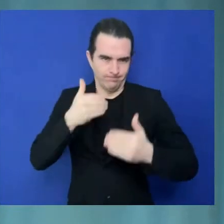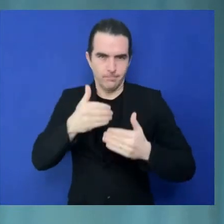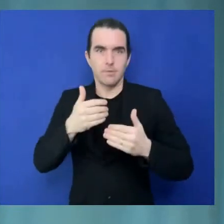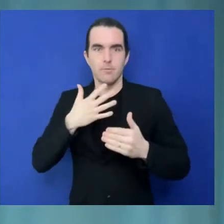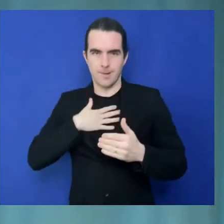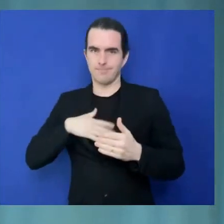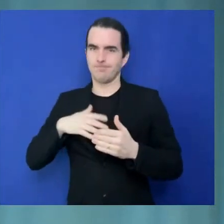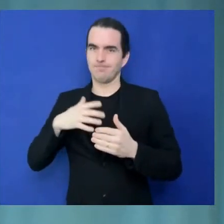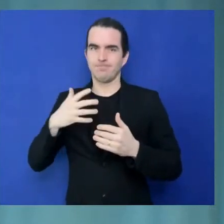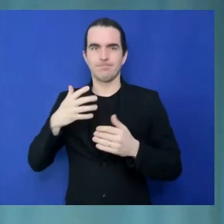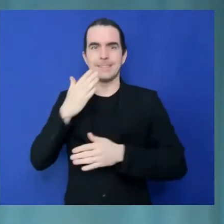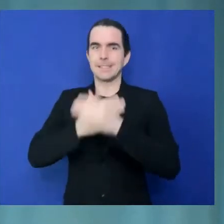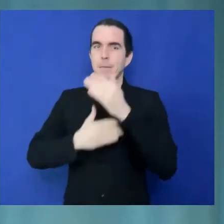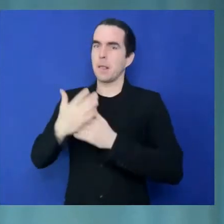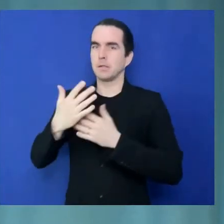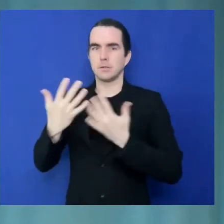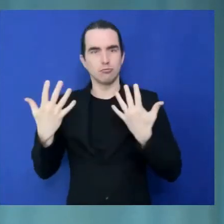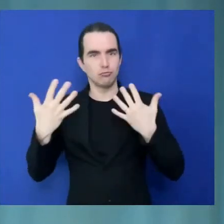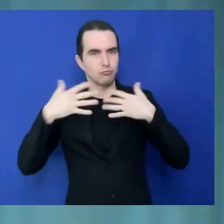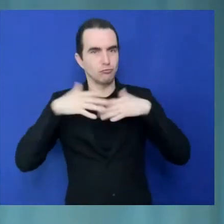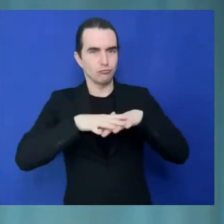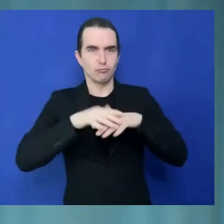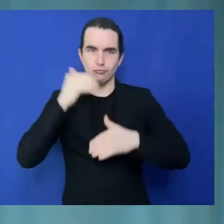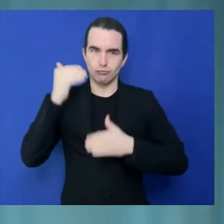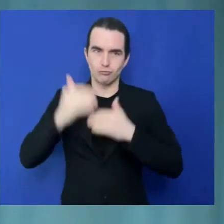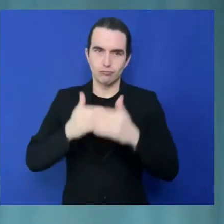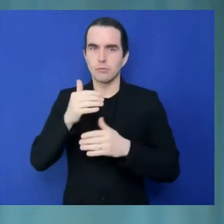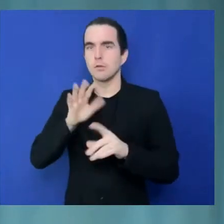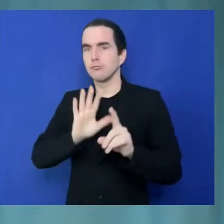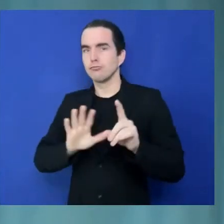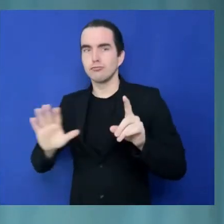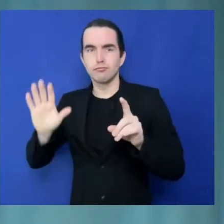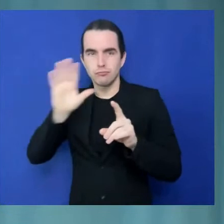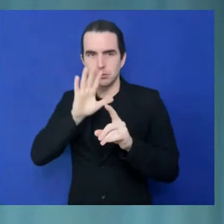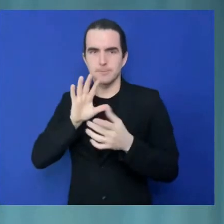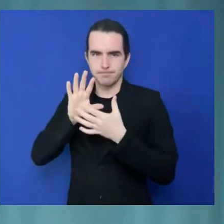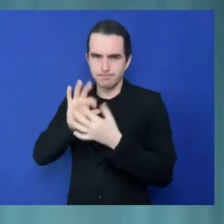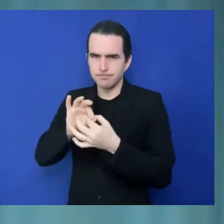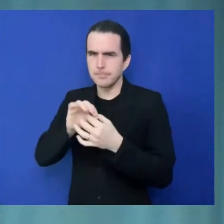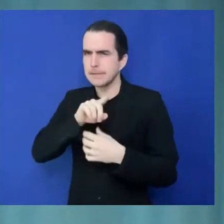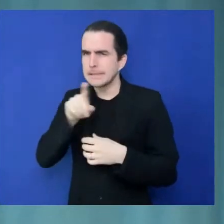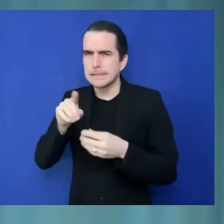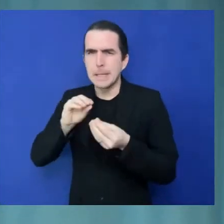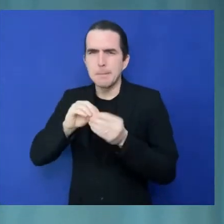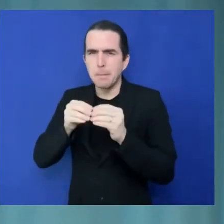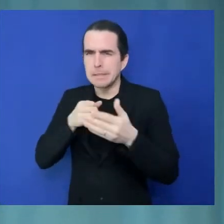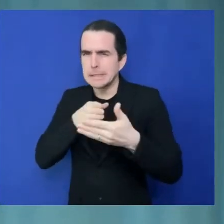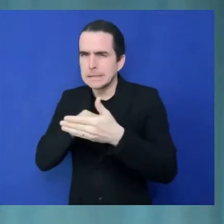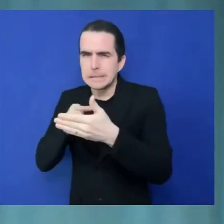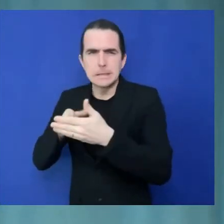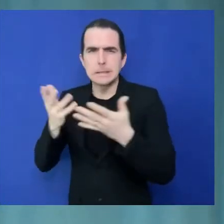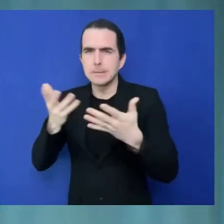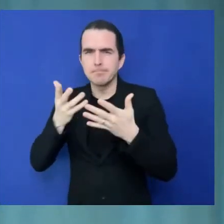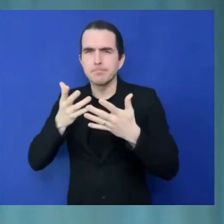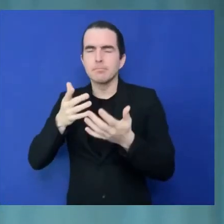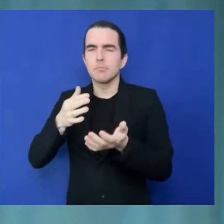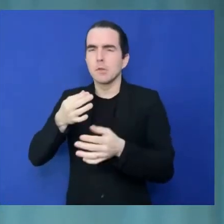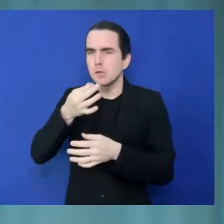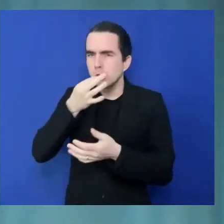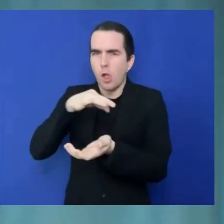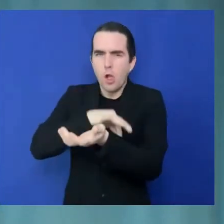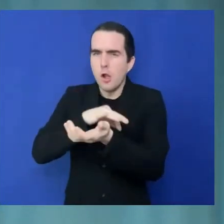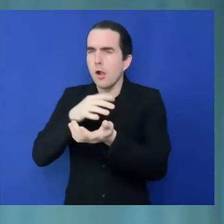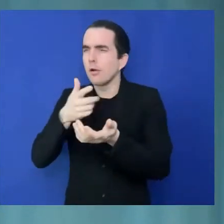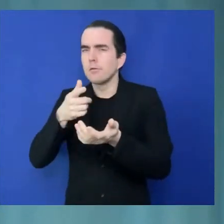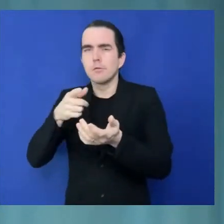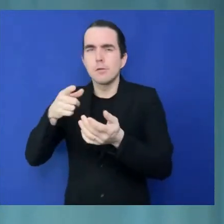disabilities. As the proud home of the Zero Conference, we want to meet the highest standards of accessibility and inclusion, and we look to you